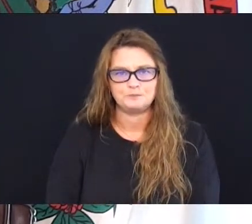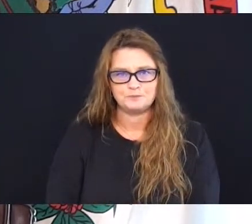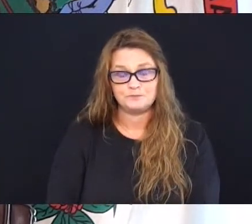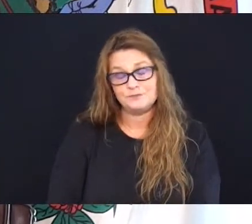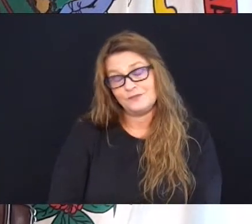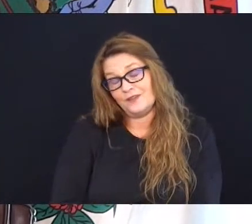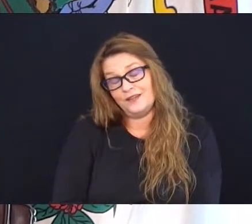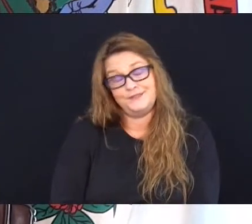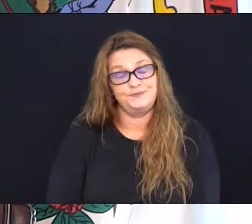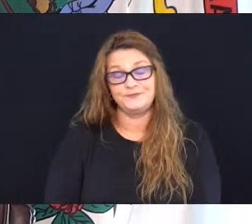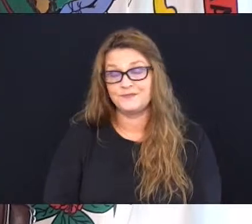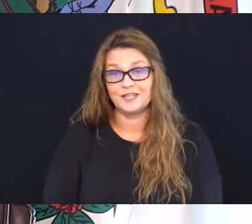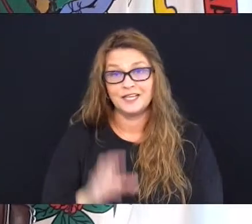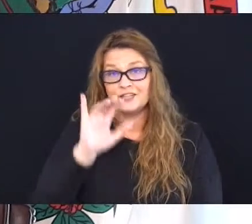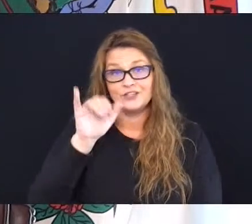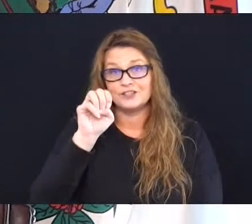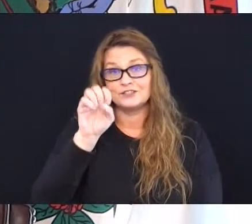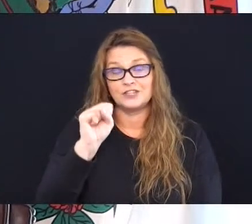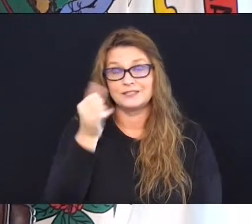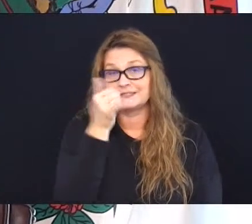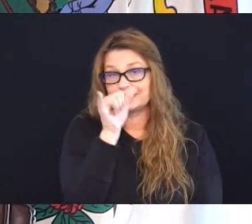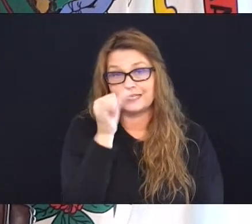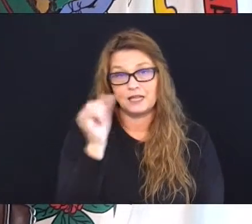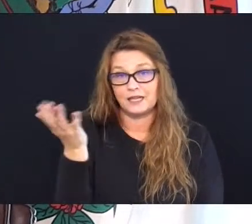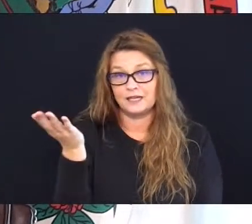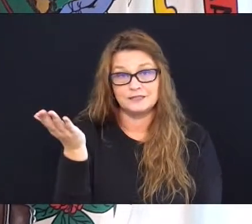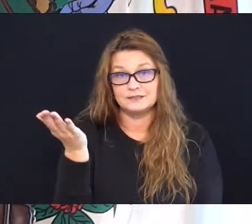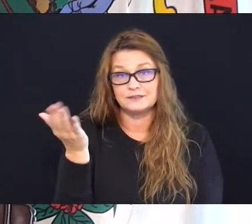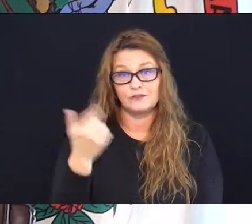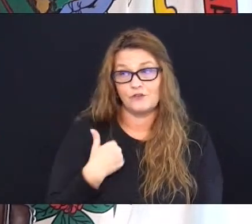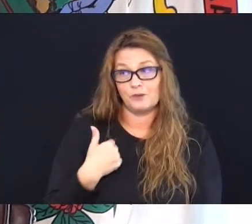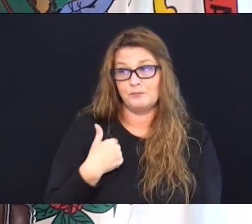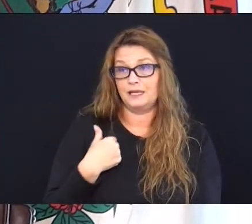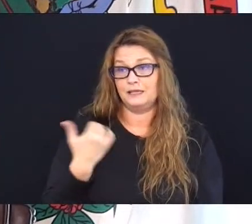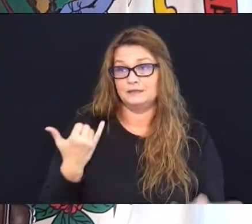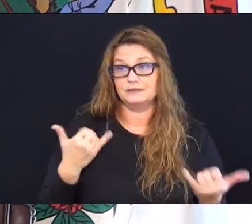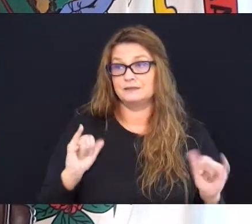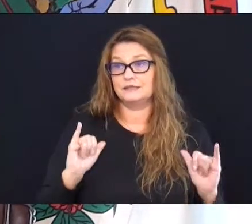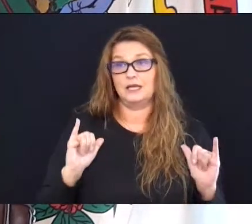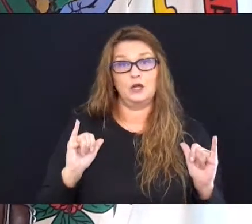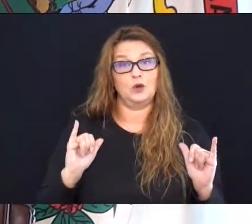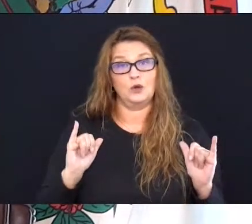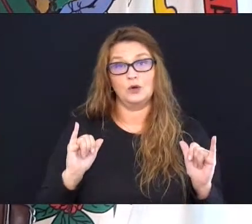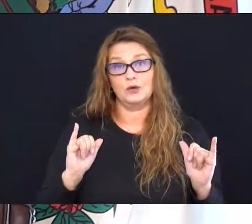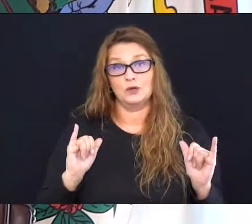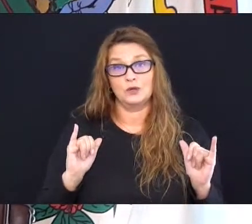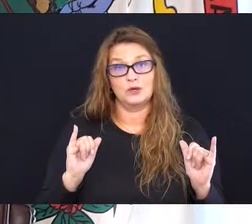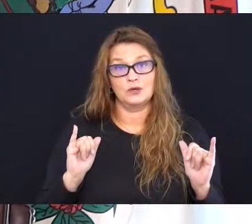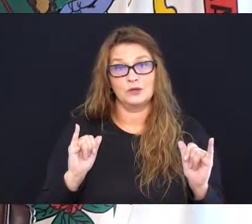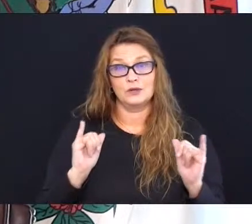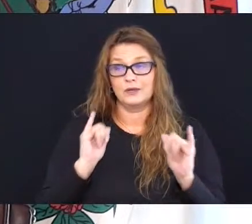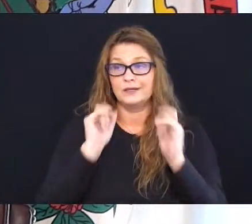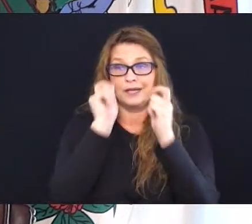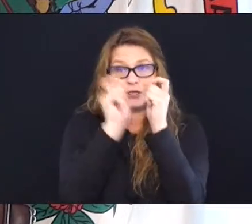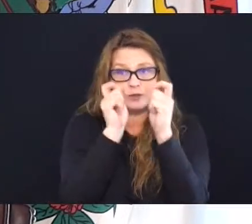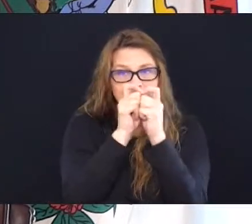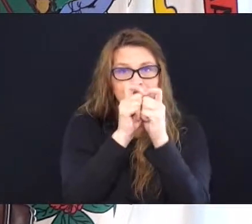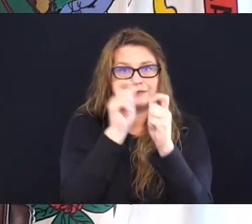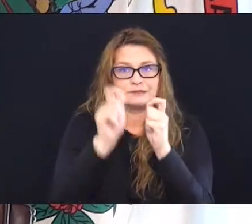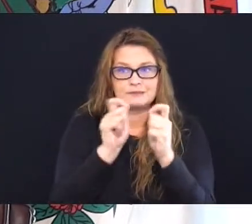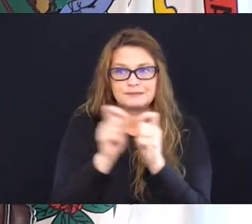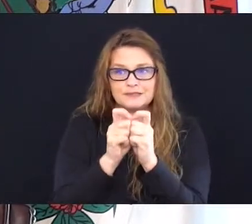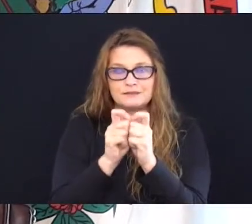Jess, it would be silly for me to try to tell you all the particulars,